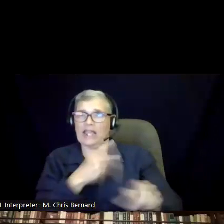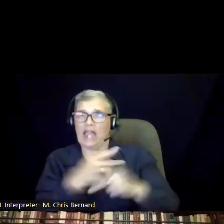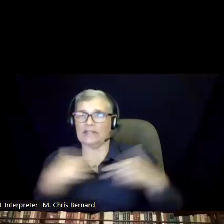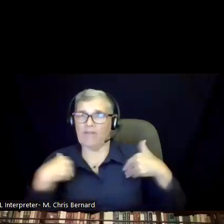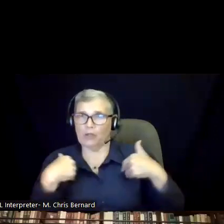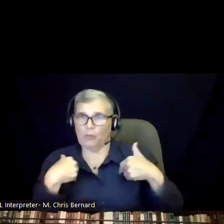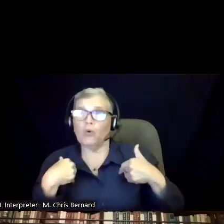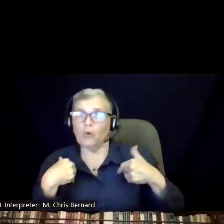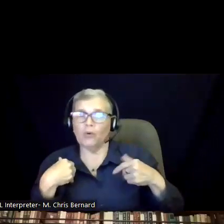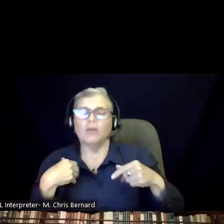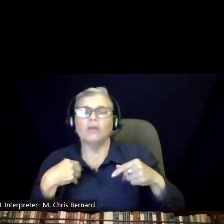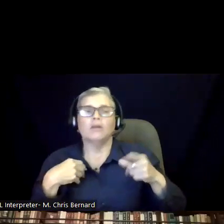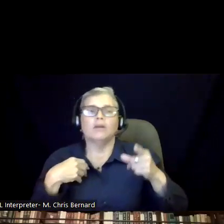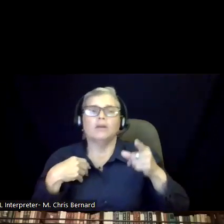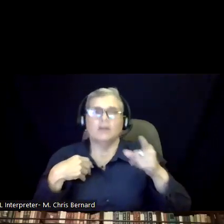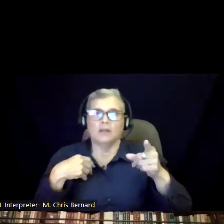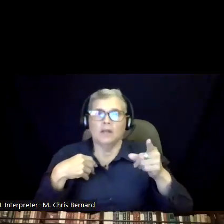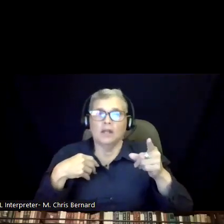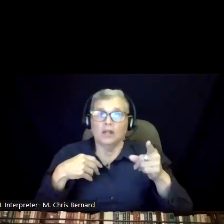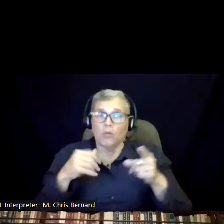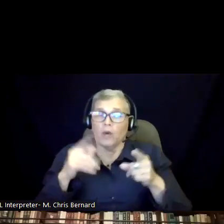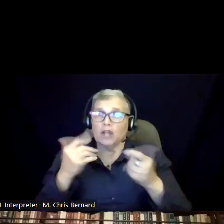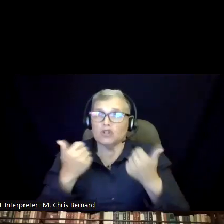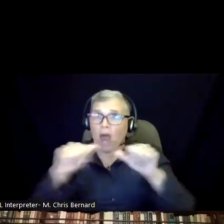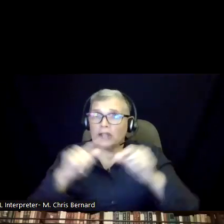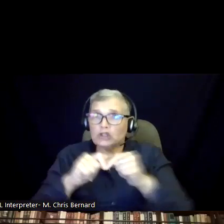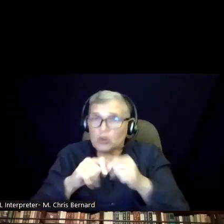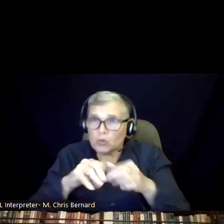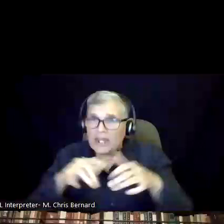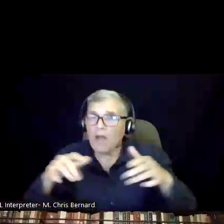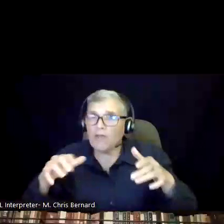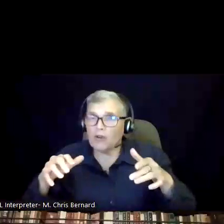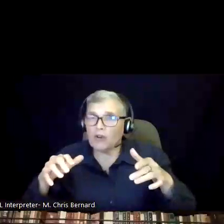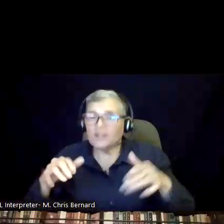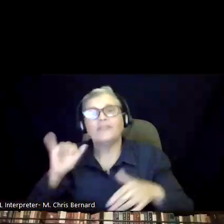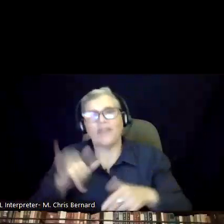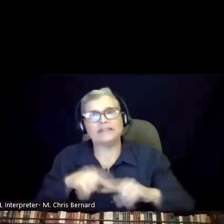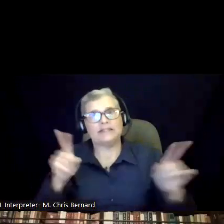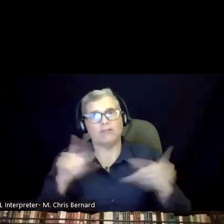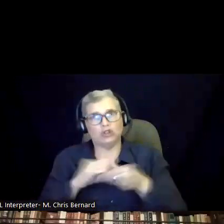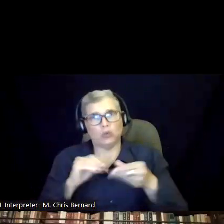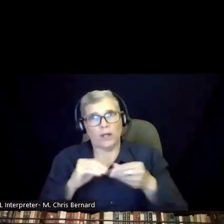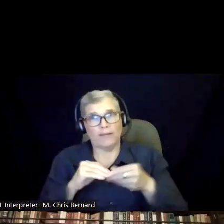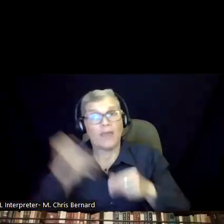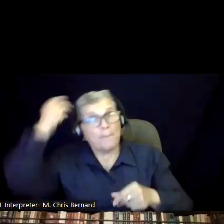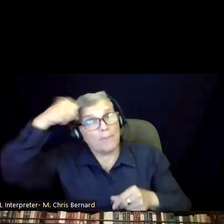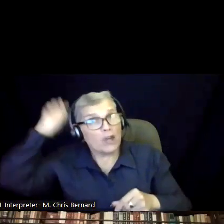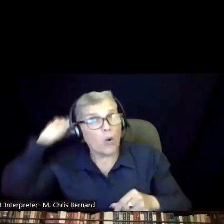of recovery. However, it's a different story. Bighorn sheep, we